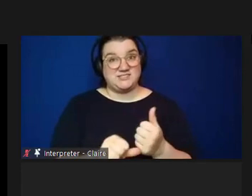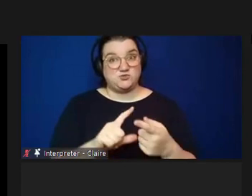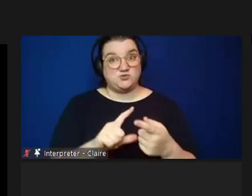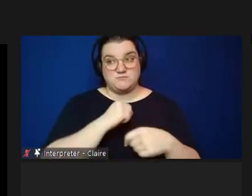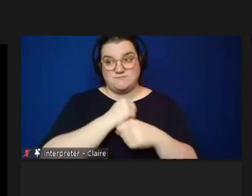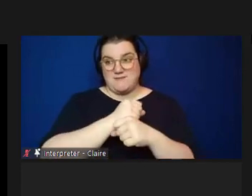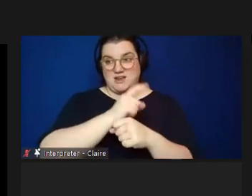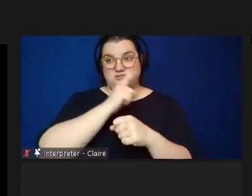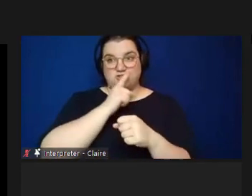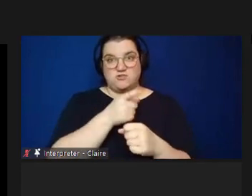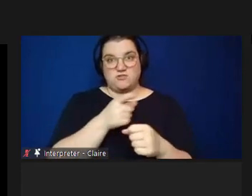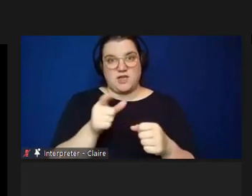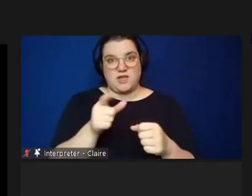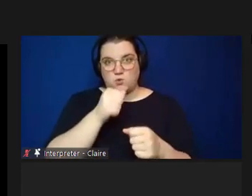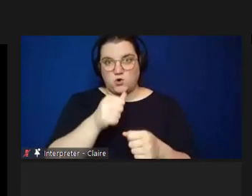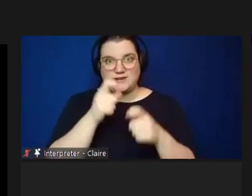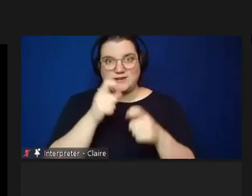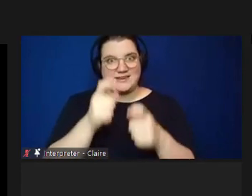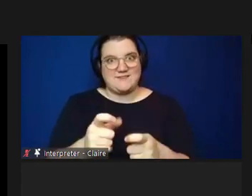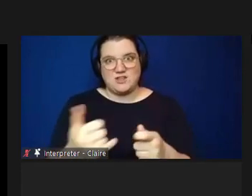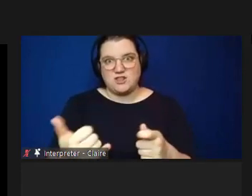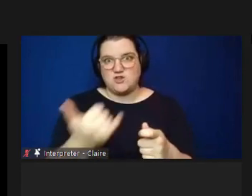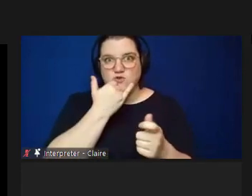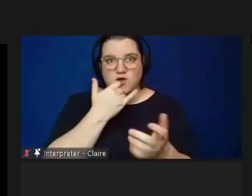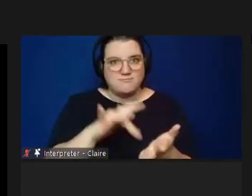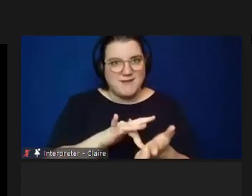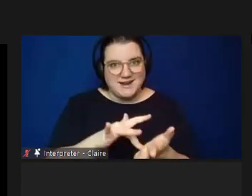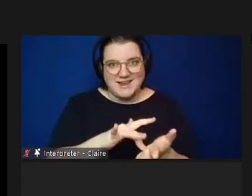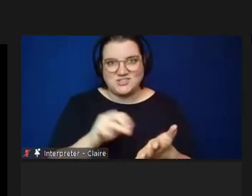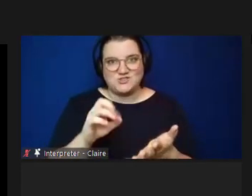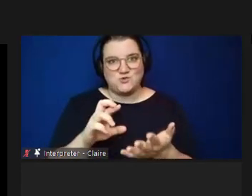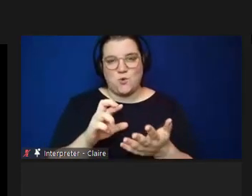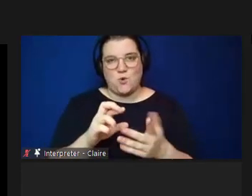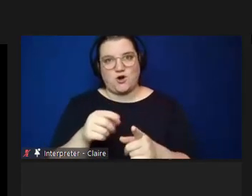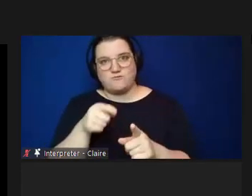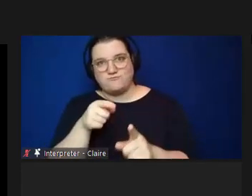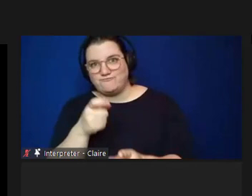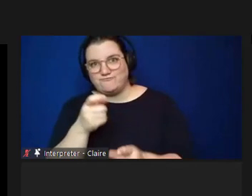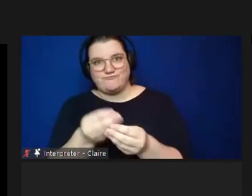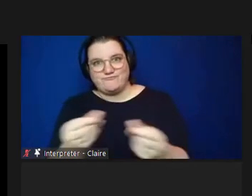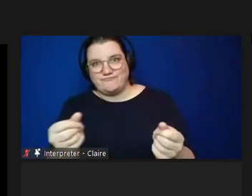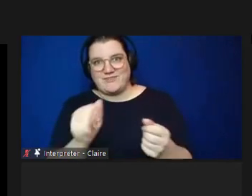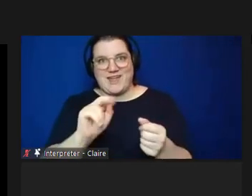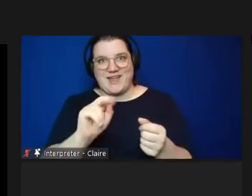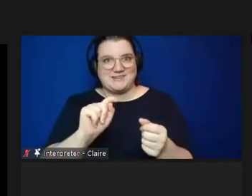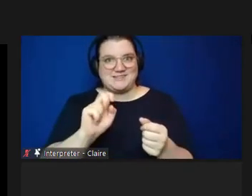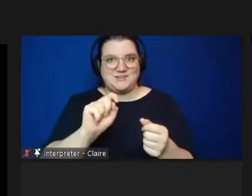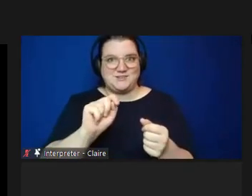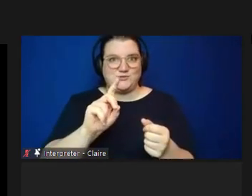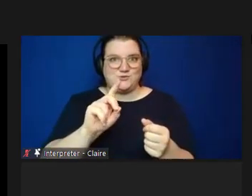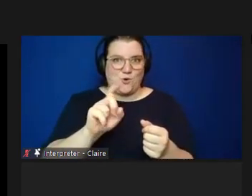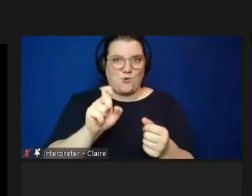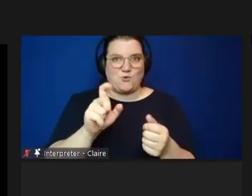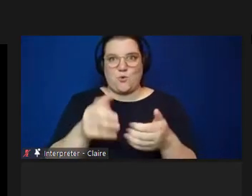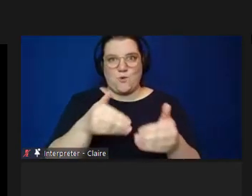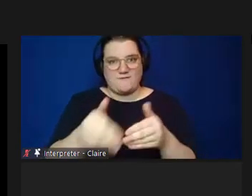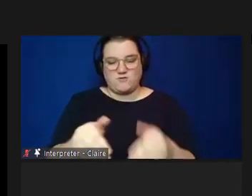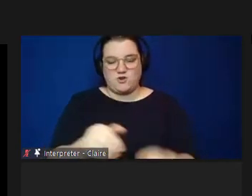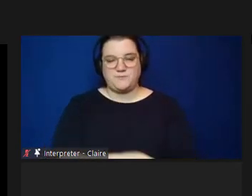sure that they weren't given the wrong medication or antidote, whatever. So this county